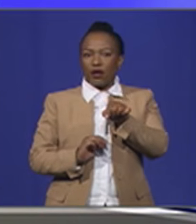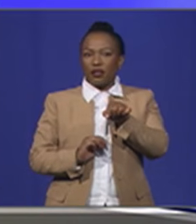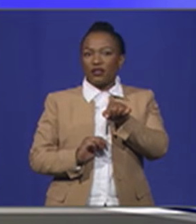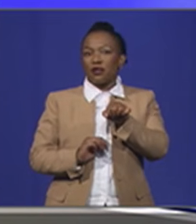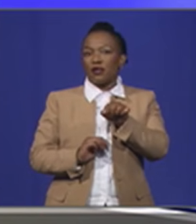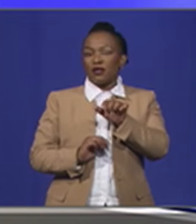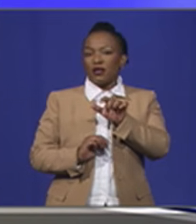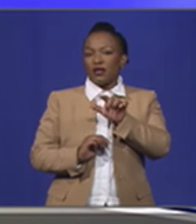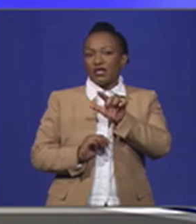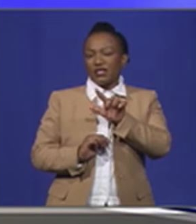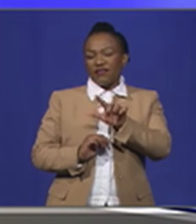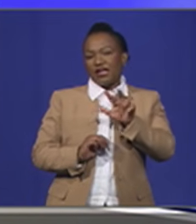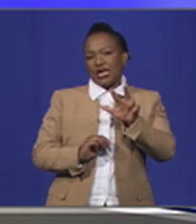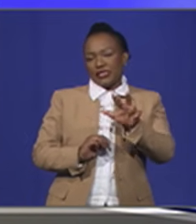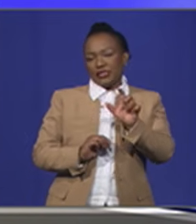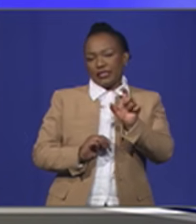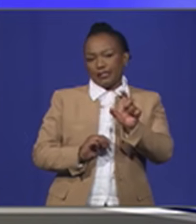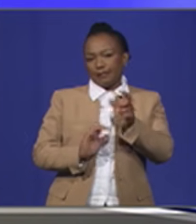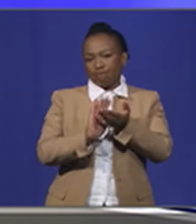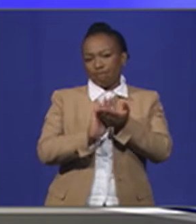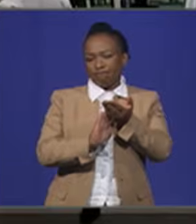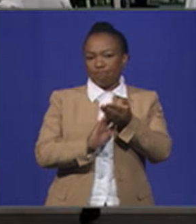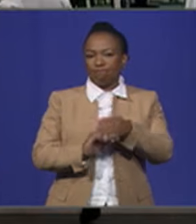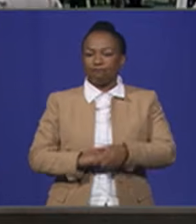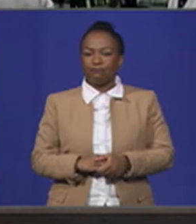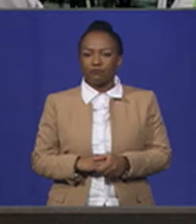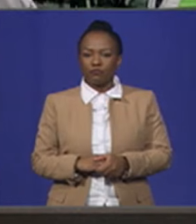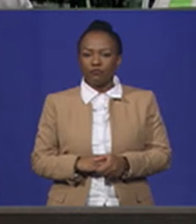le 78.